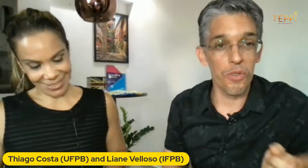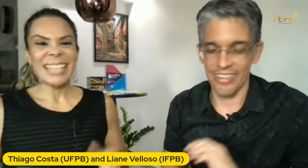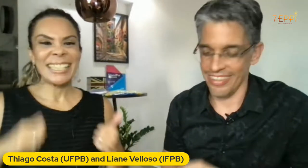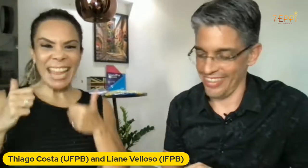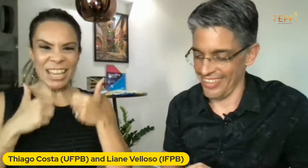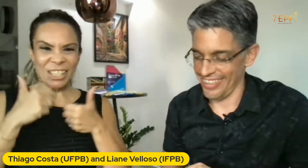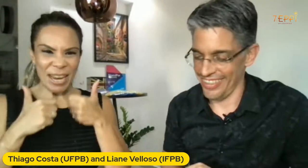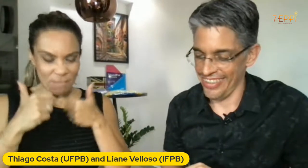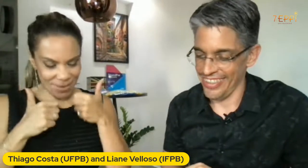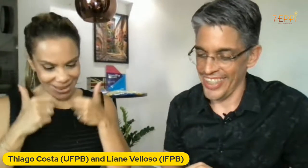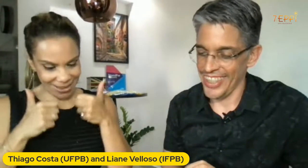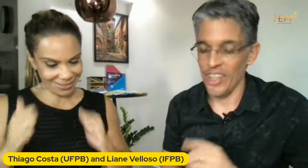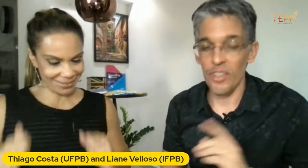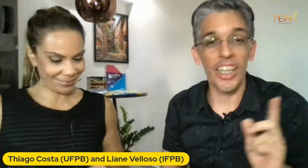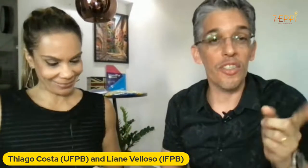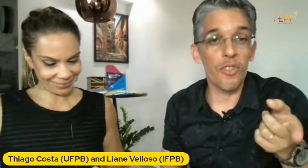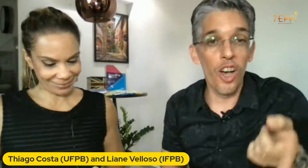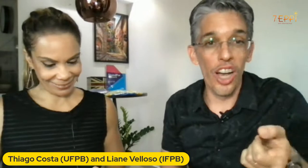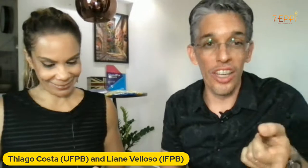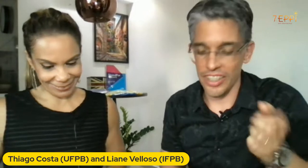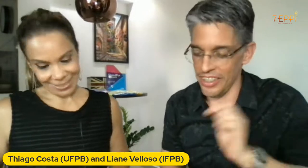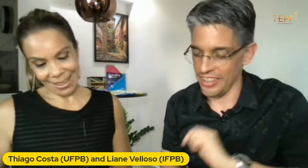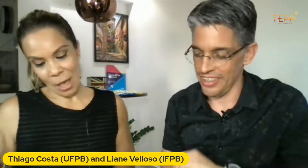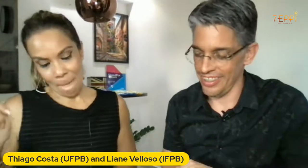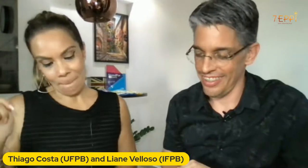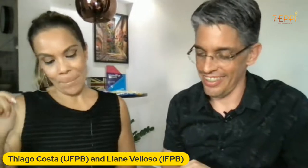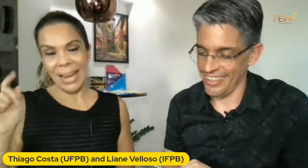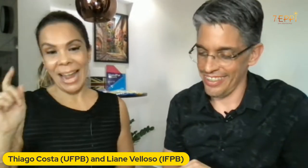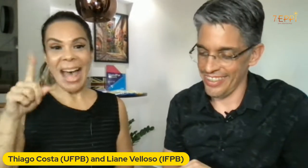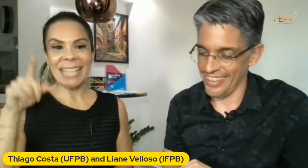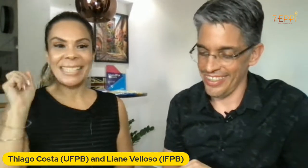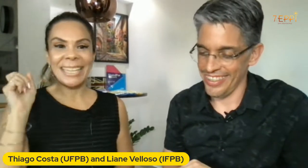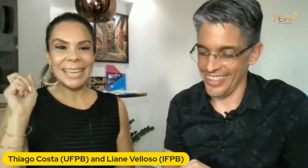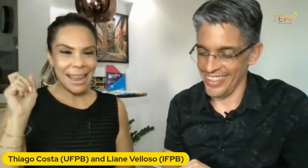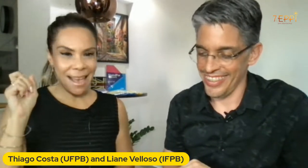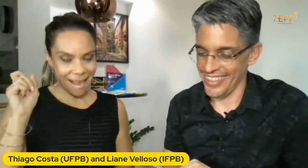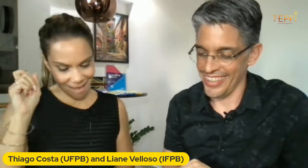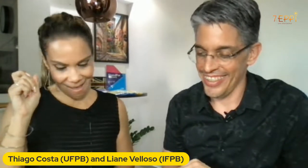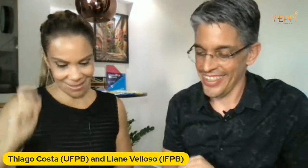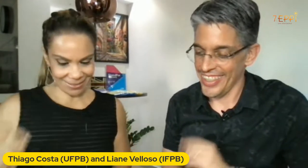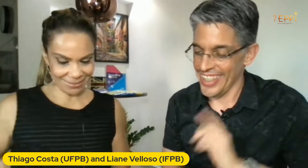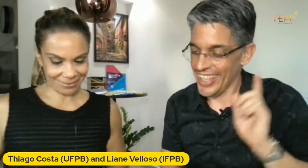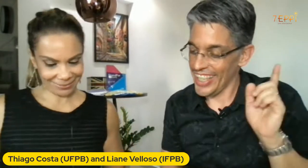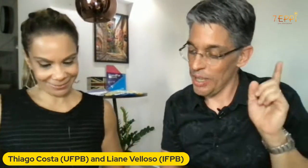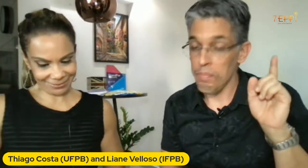Sul. Sergipe. Rio Grande do Norte. Brasília.